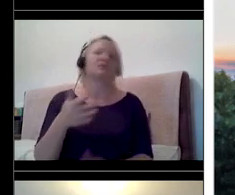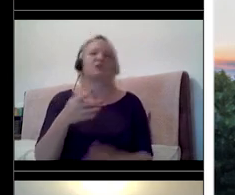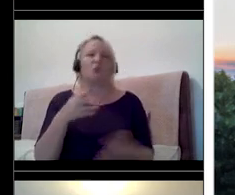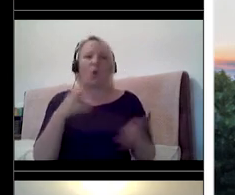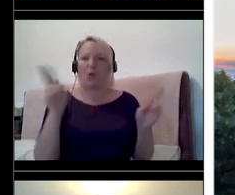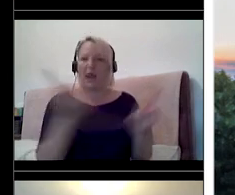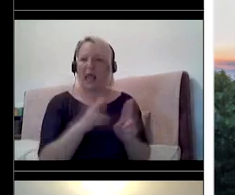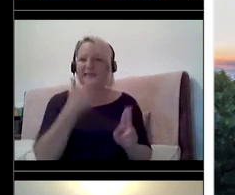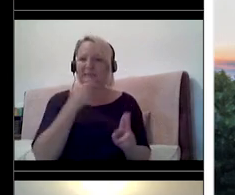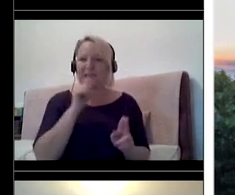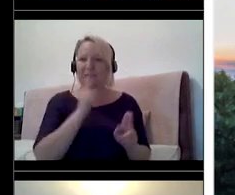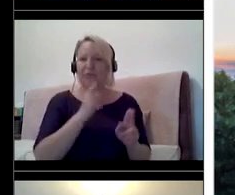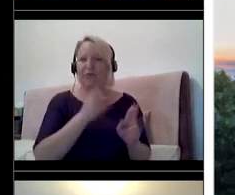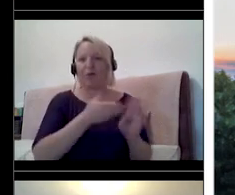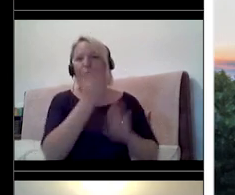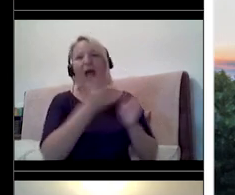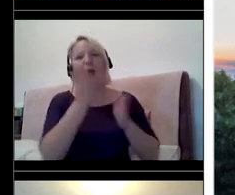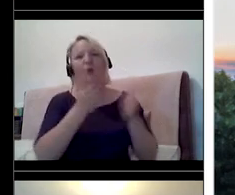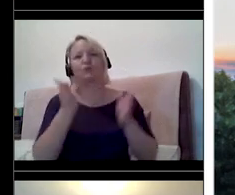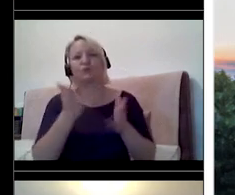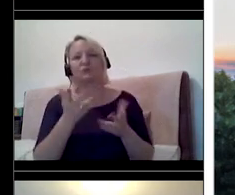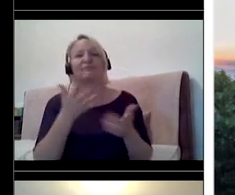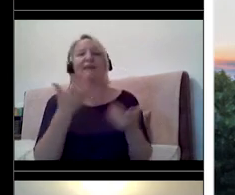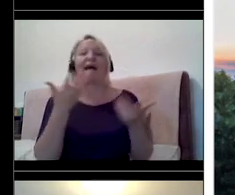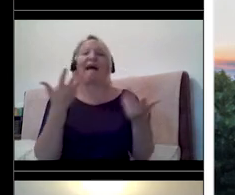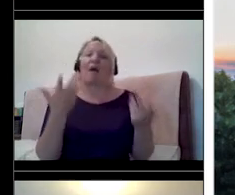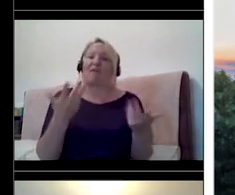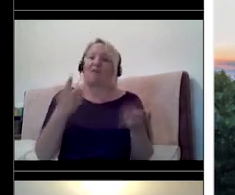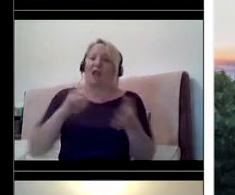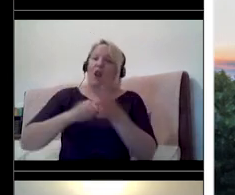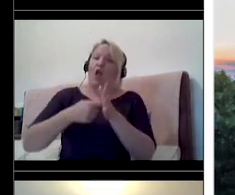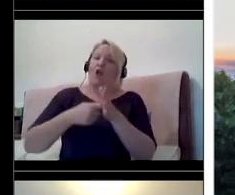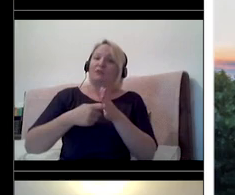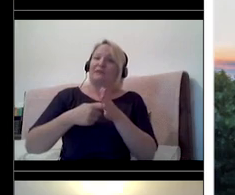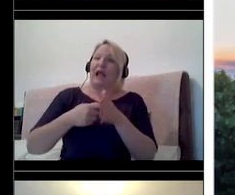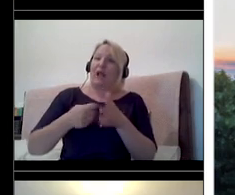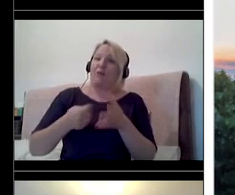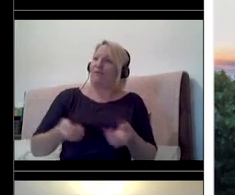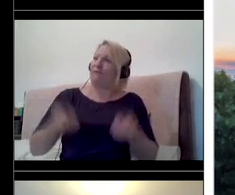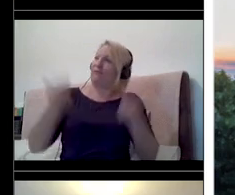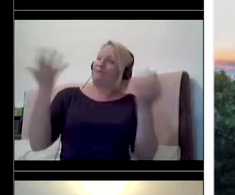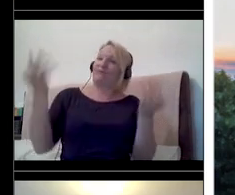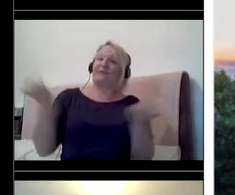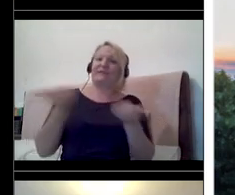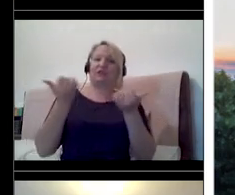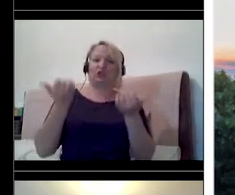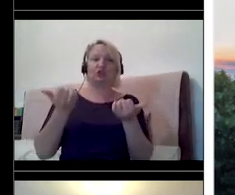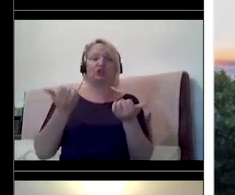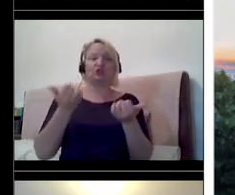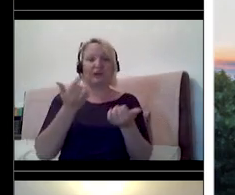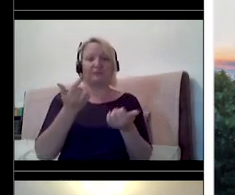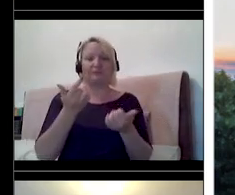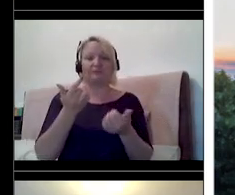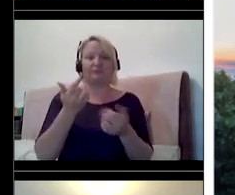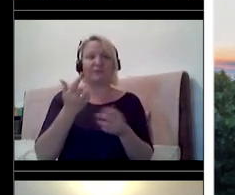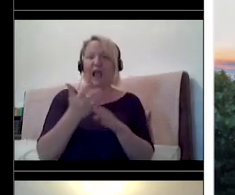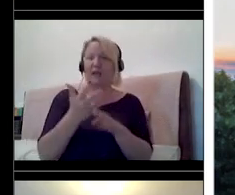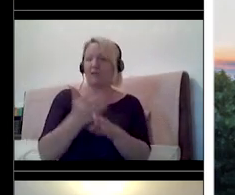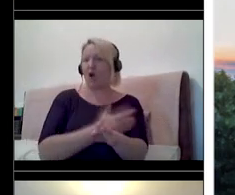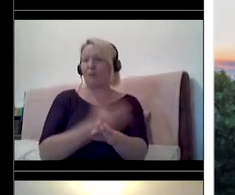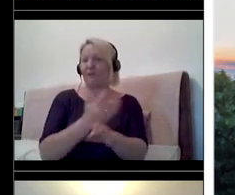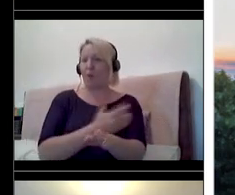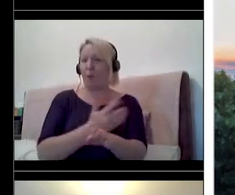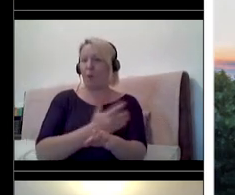leaving their homes. However, as the lockdowns relaxed and long before the recent changes in the